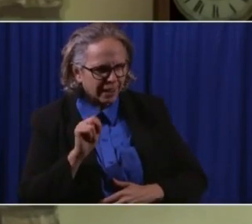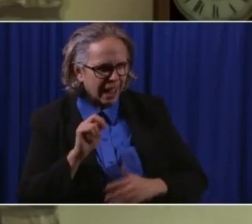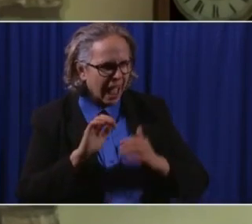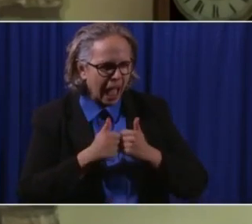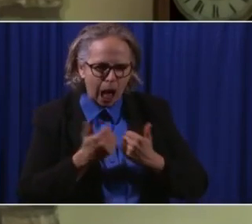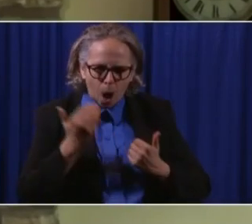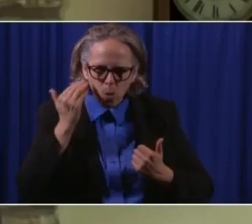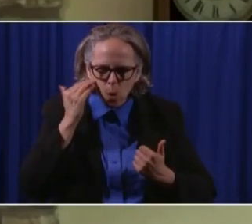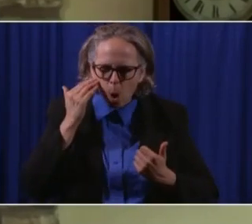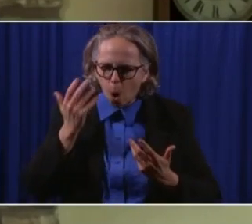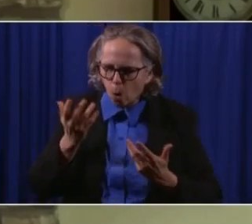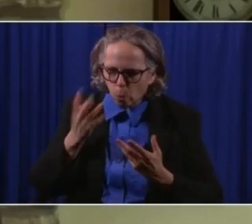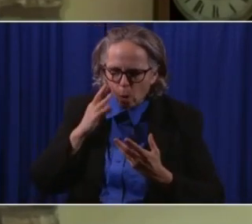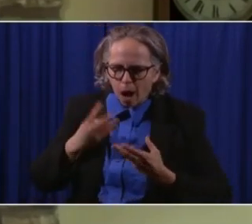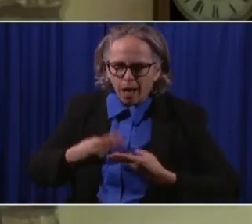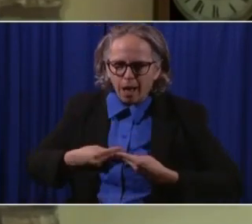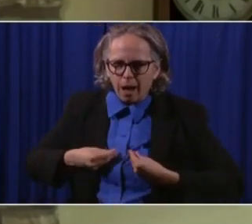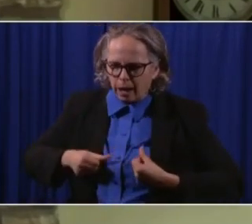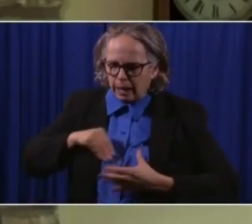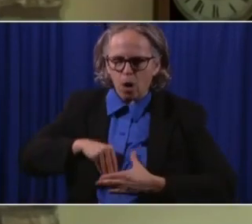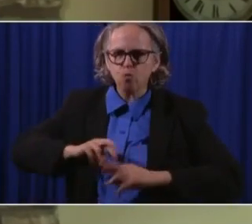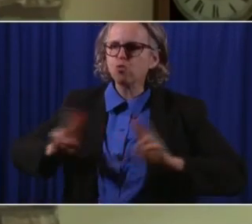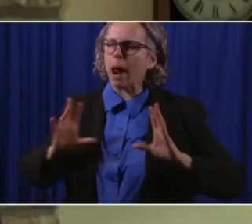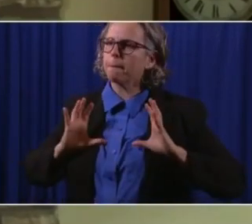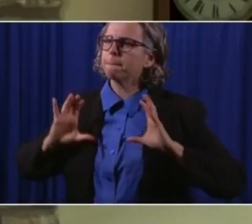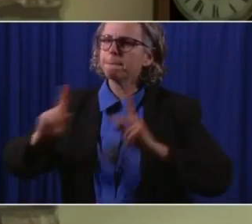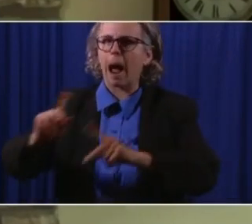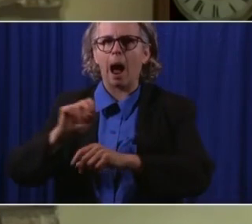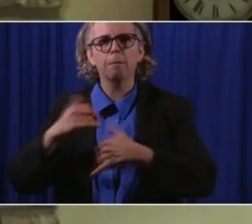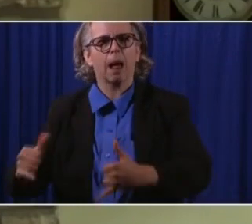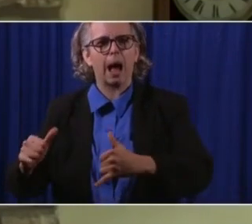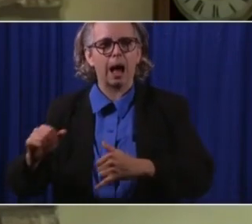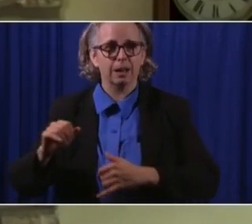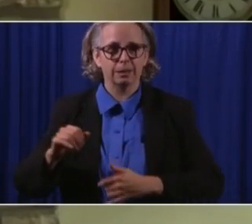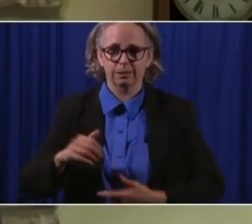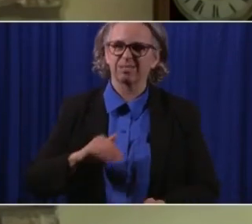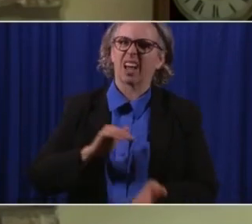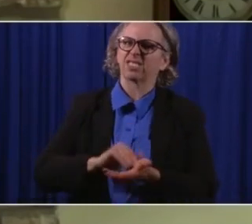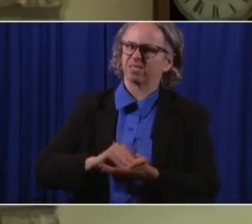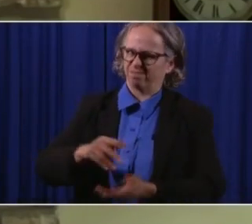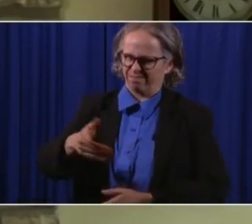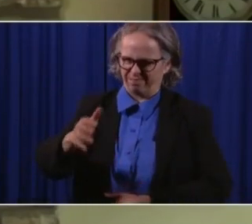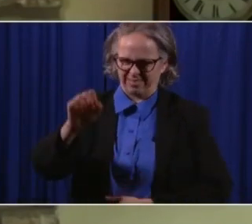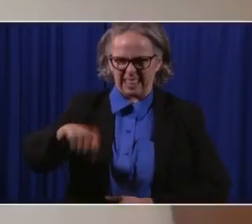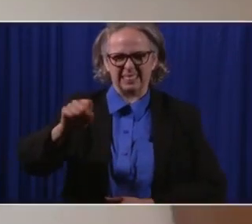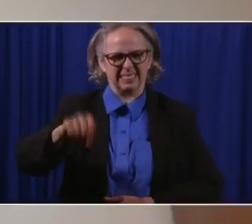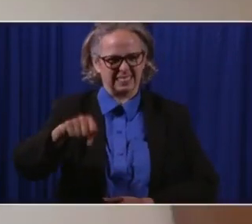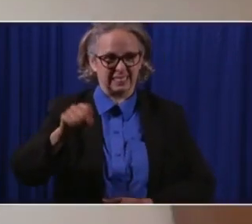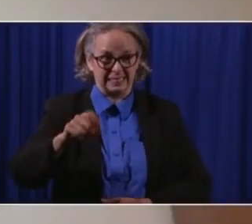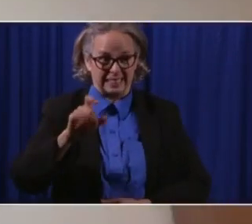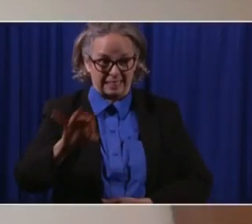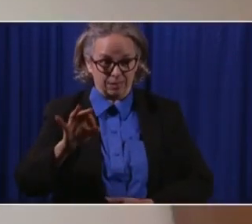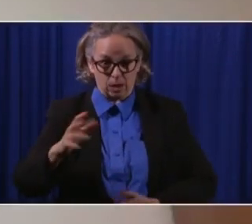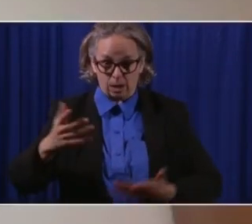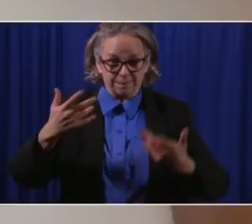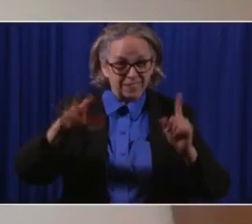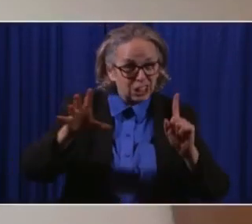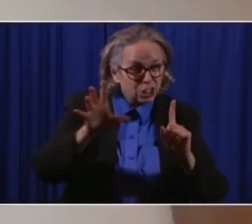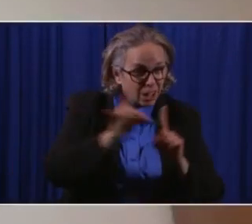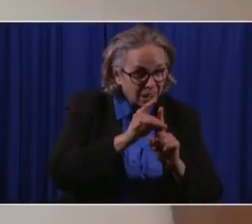the athlete? Yeah, I think what I would advise everyone, Governor, is that that athlete, if they've been COVID positive, meets with their healthcare